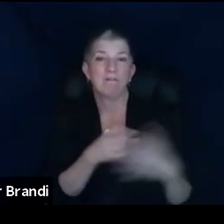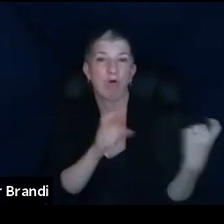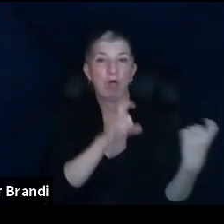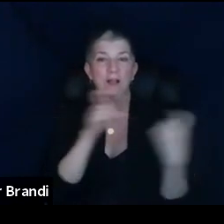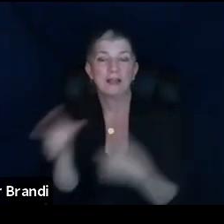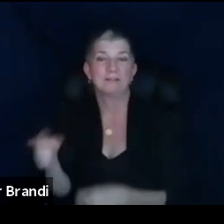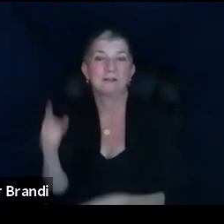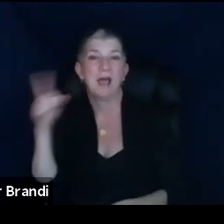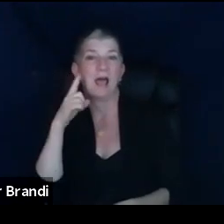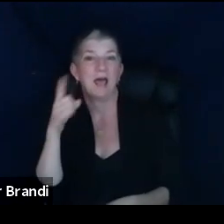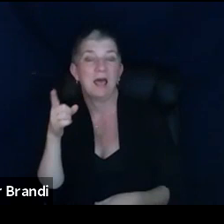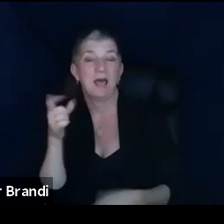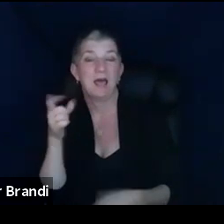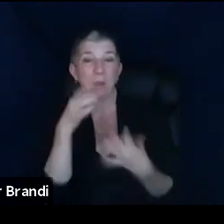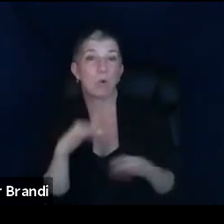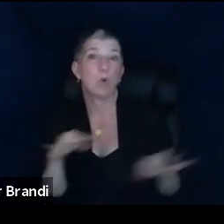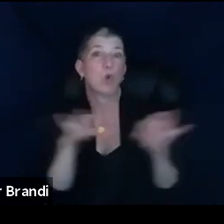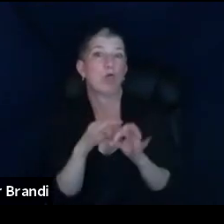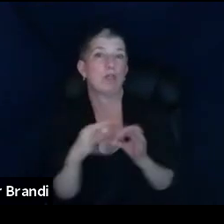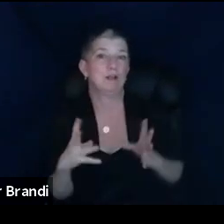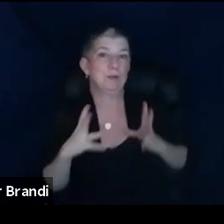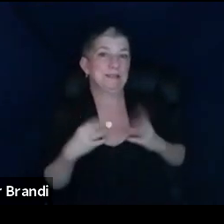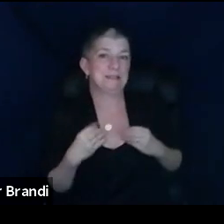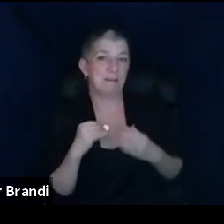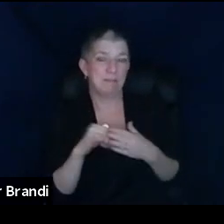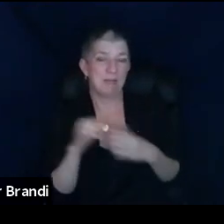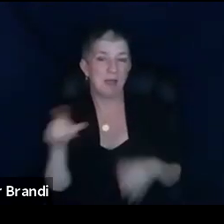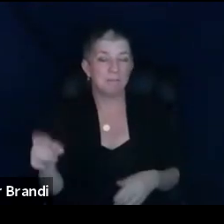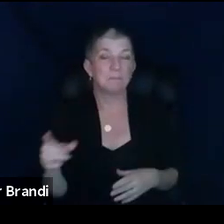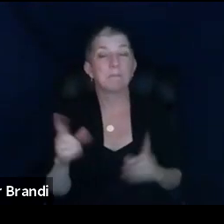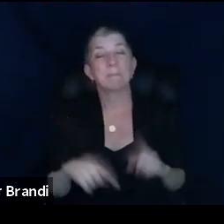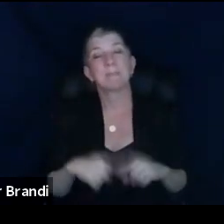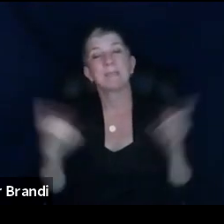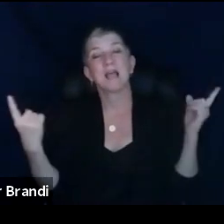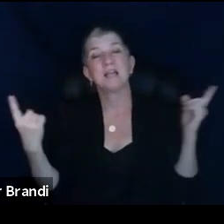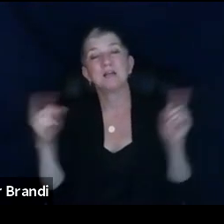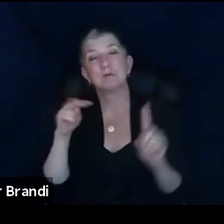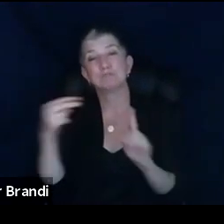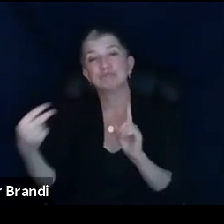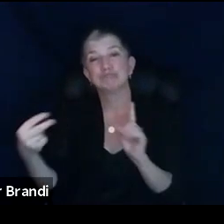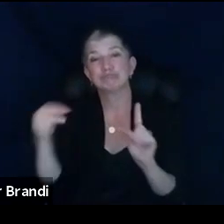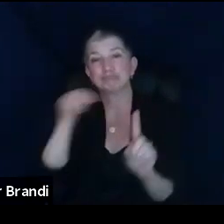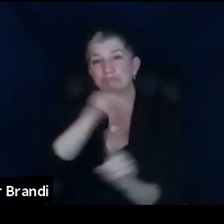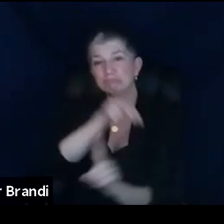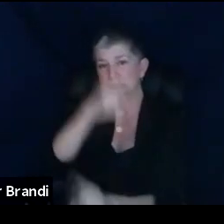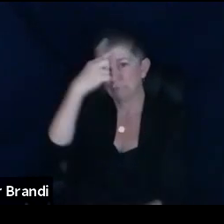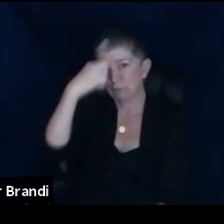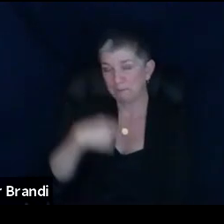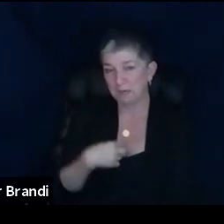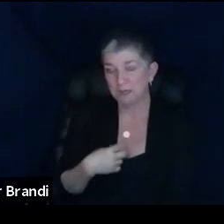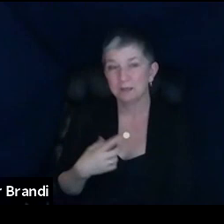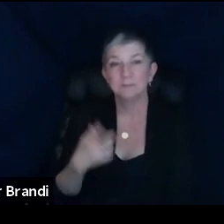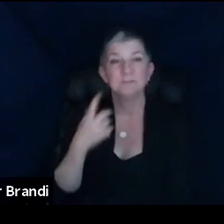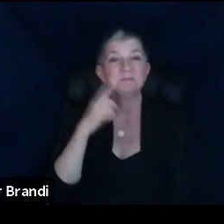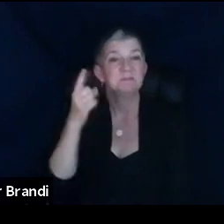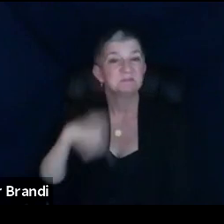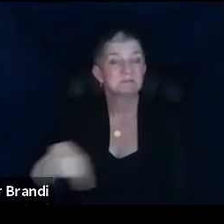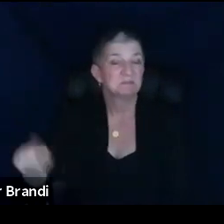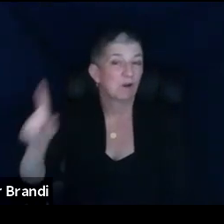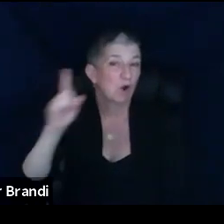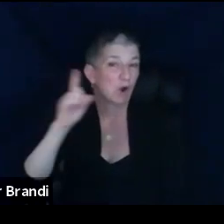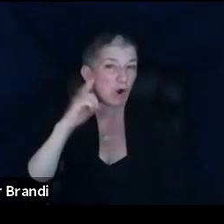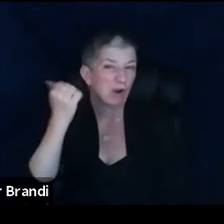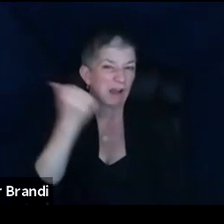were worthy to accept that, which was a different way for me to look at it. Has anybody else heard anything about